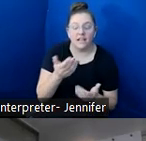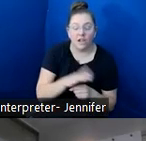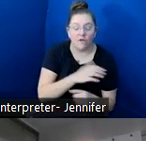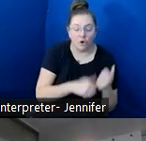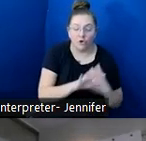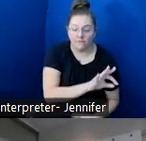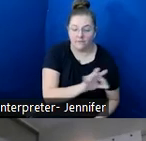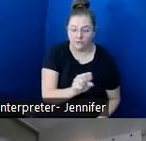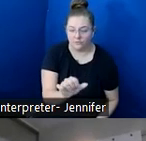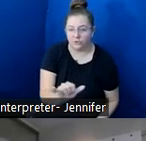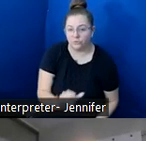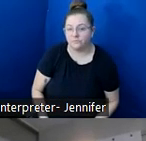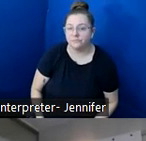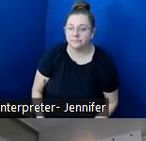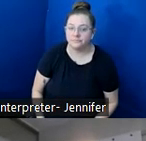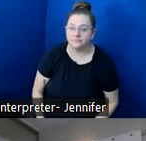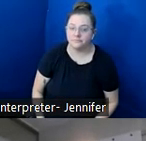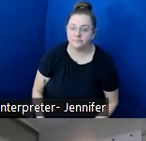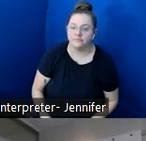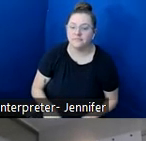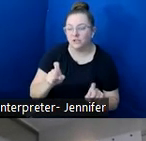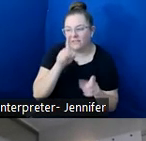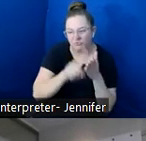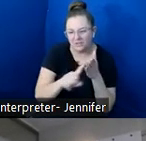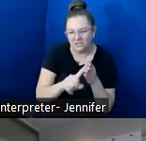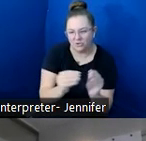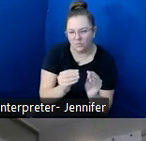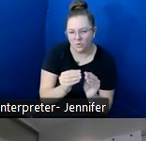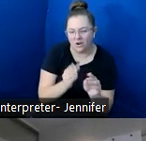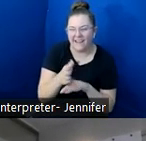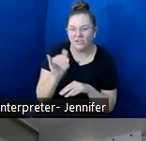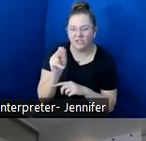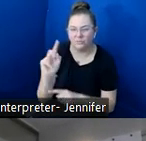So more research is needed after January 1.